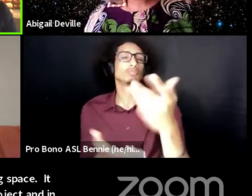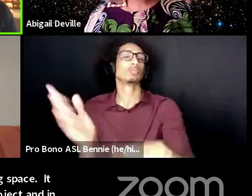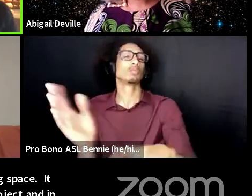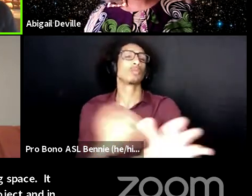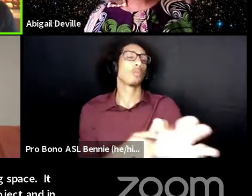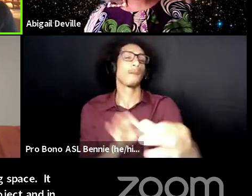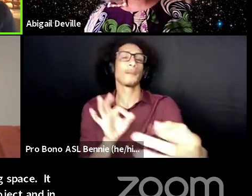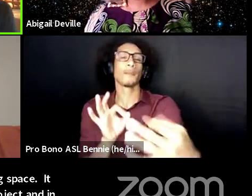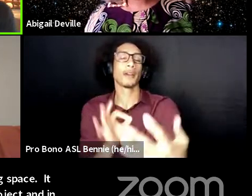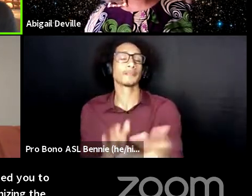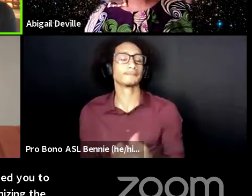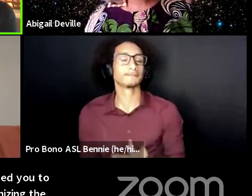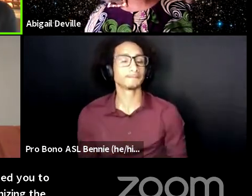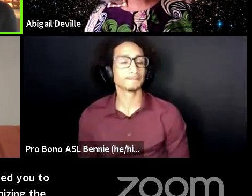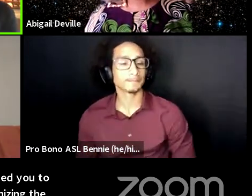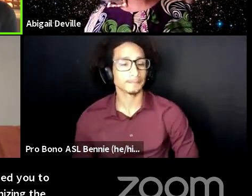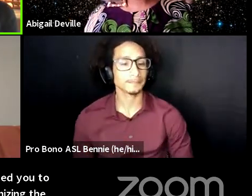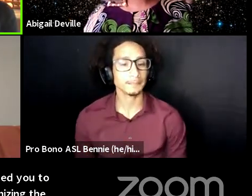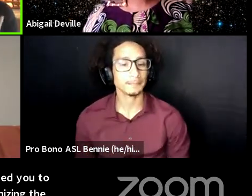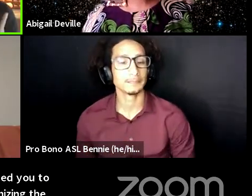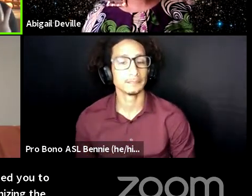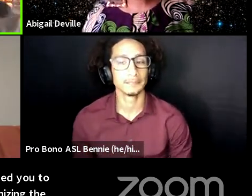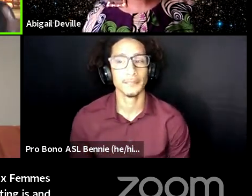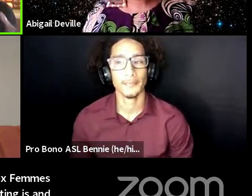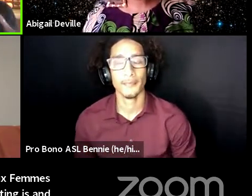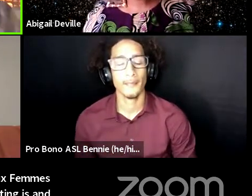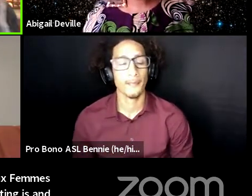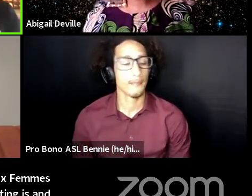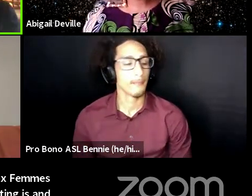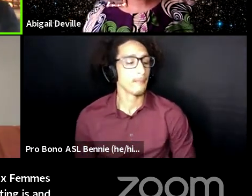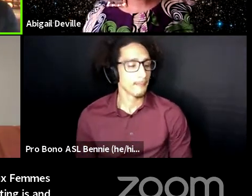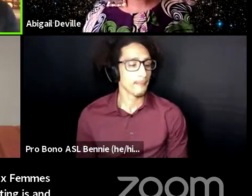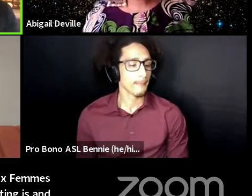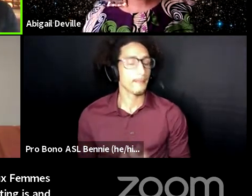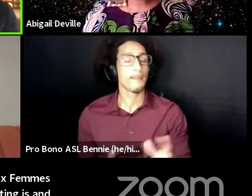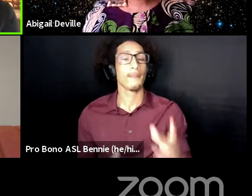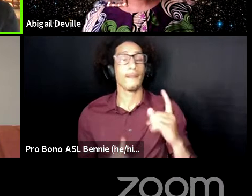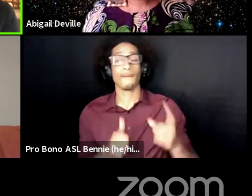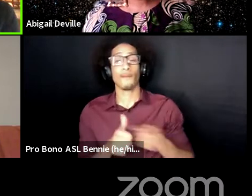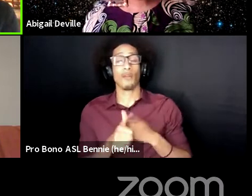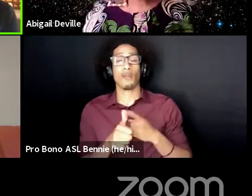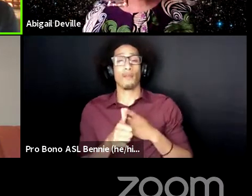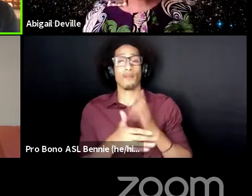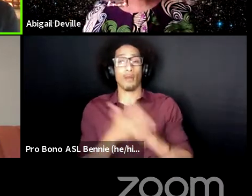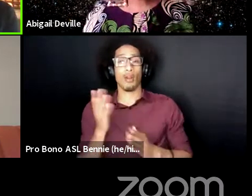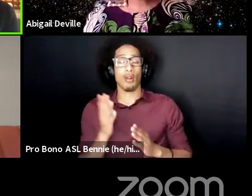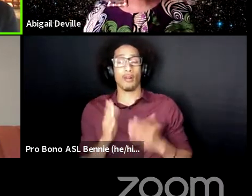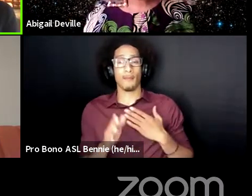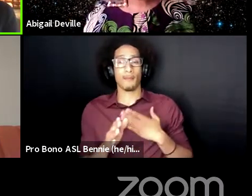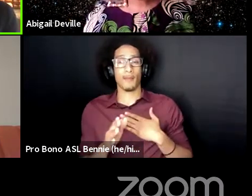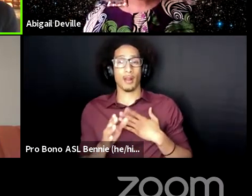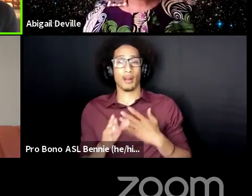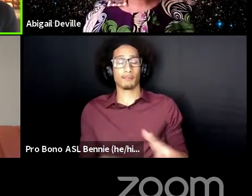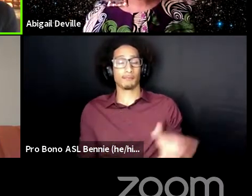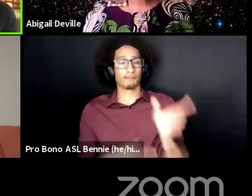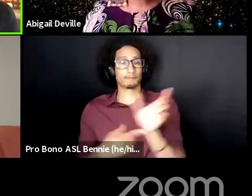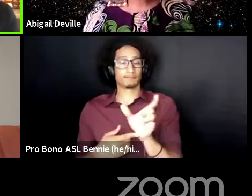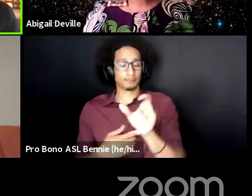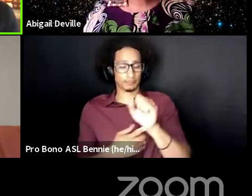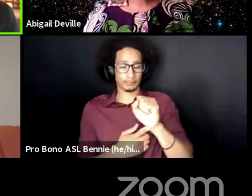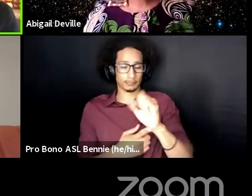for the first part of that, it was the scale, physical scale of the works, as Xaviera had stated, you